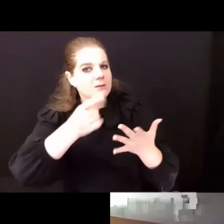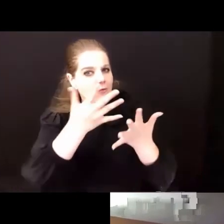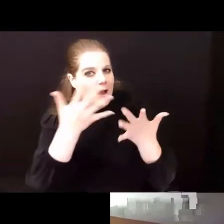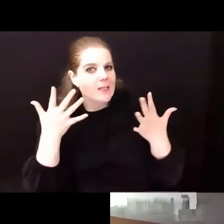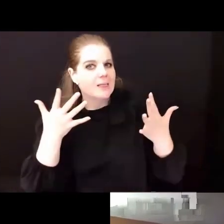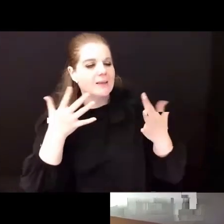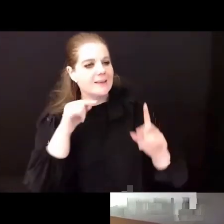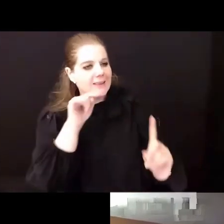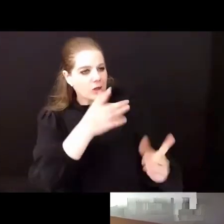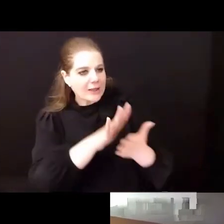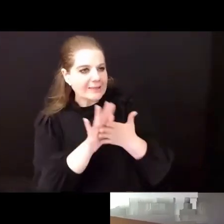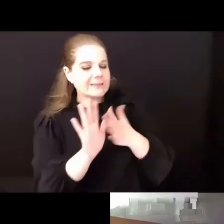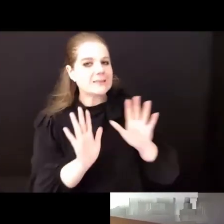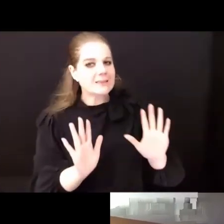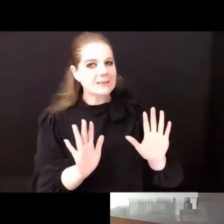be